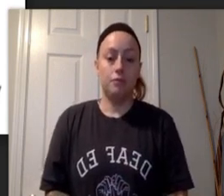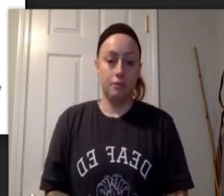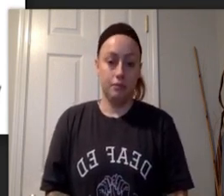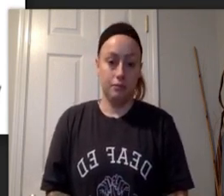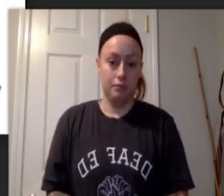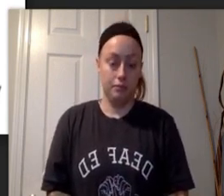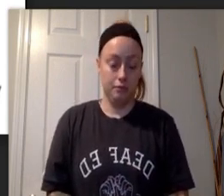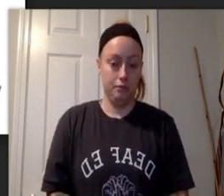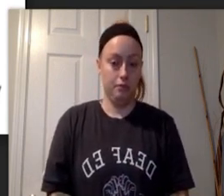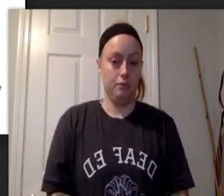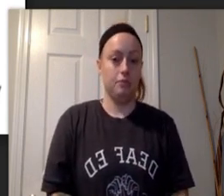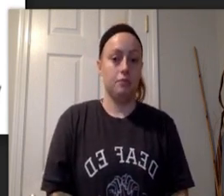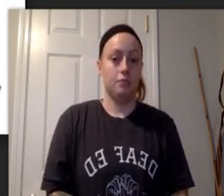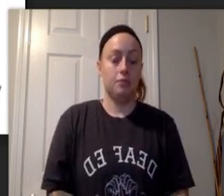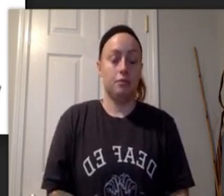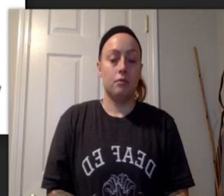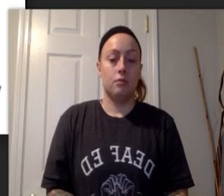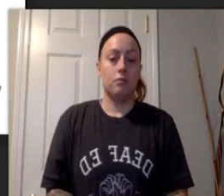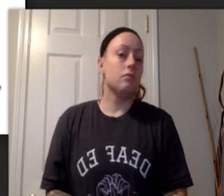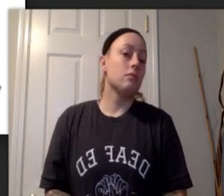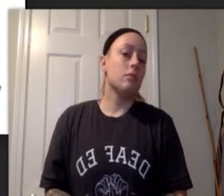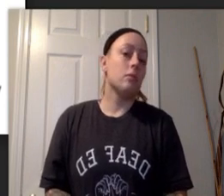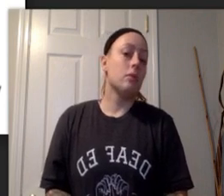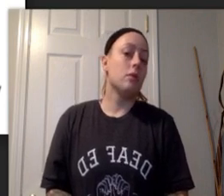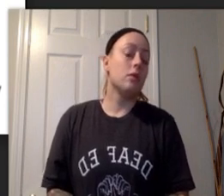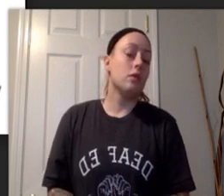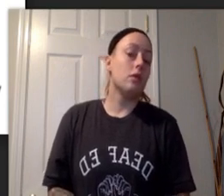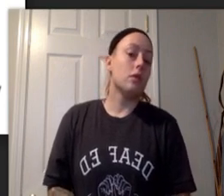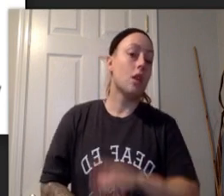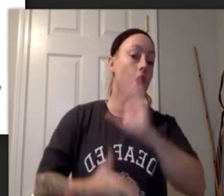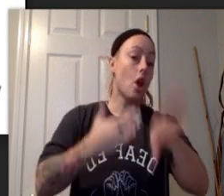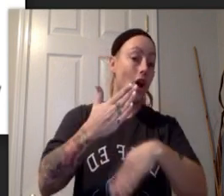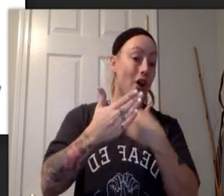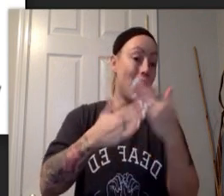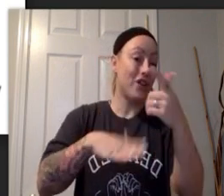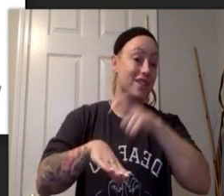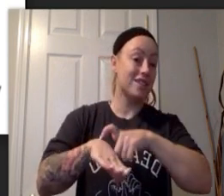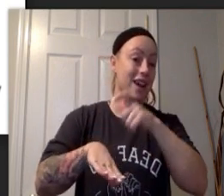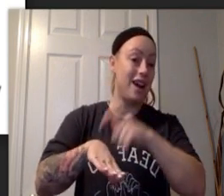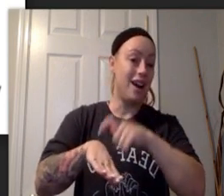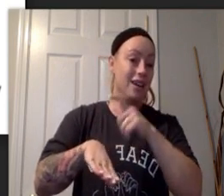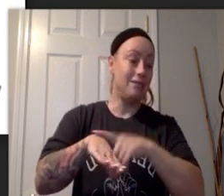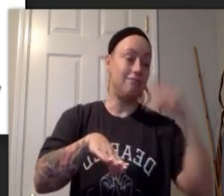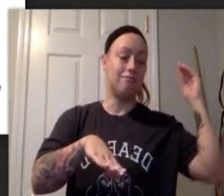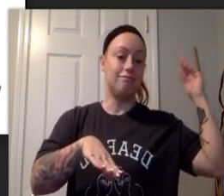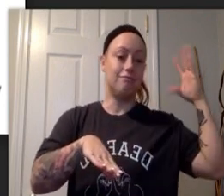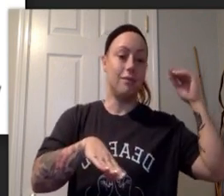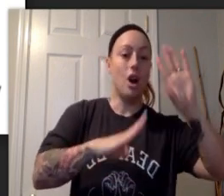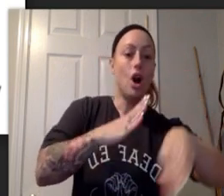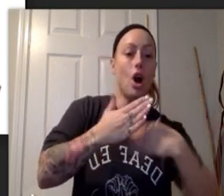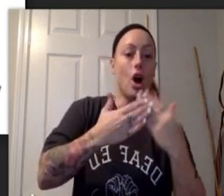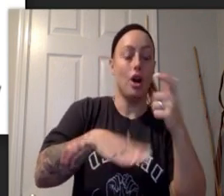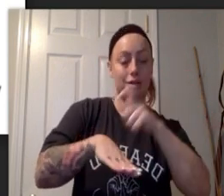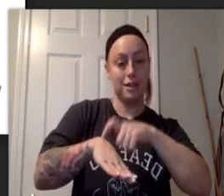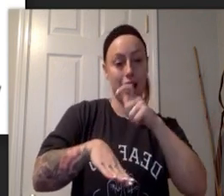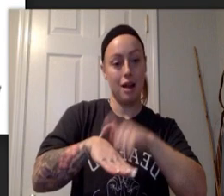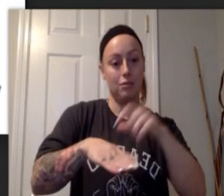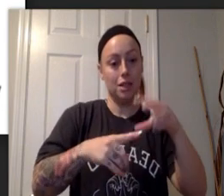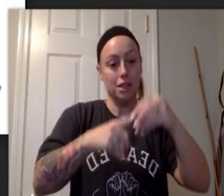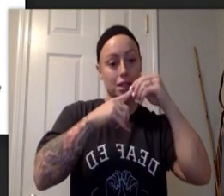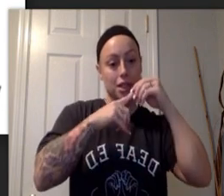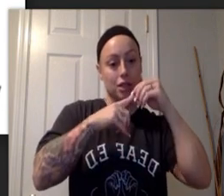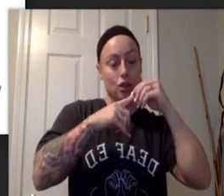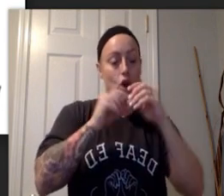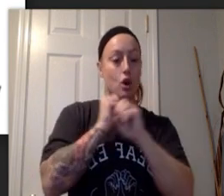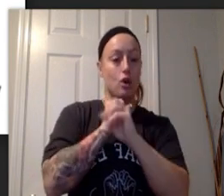are the experts, right? Yeah, And then harm we reduction. hear all the time on say just a single commercial that is